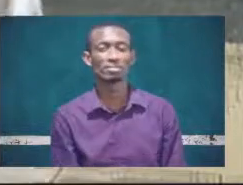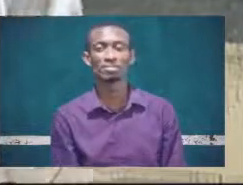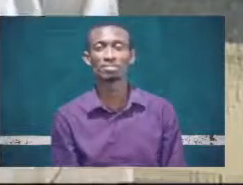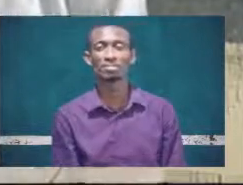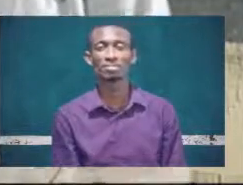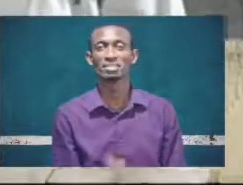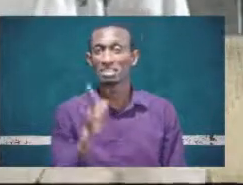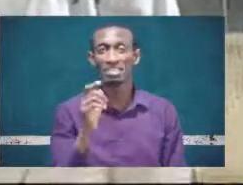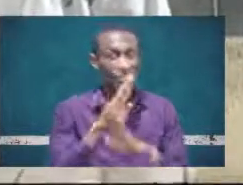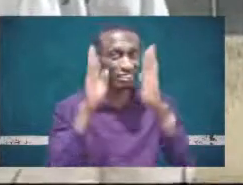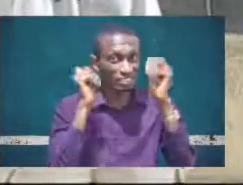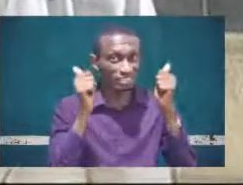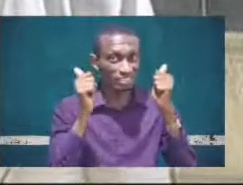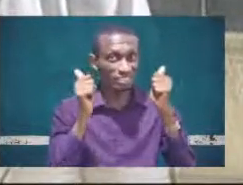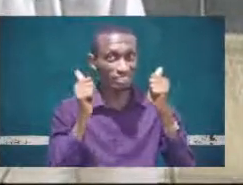Is it clear?